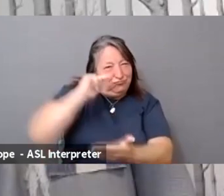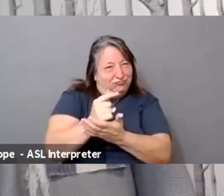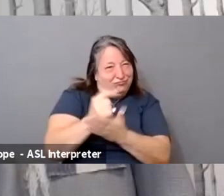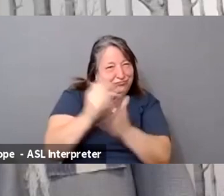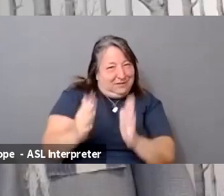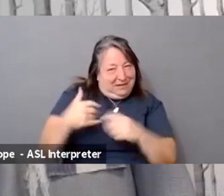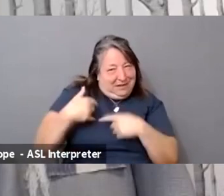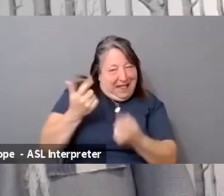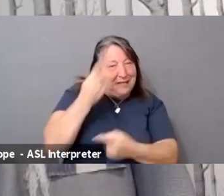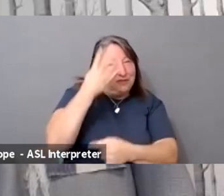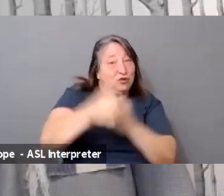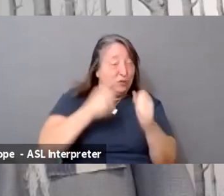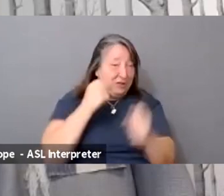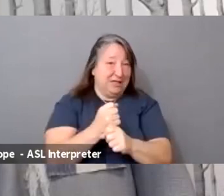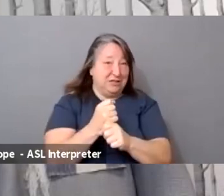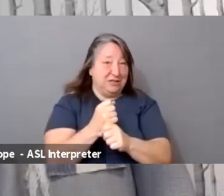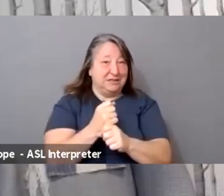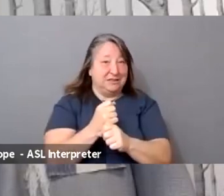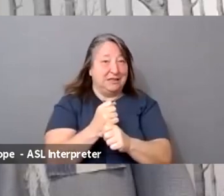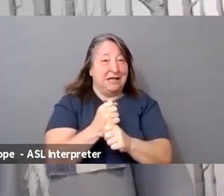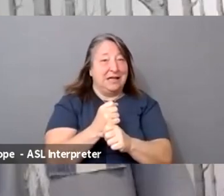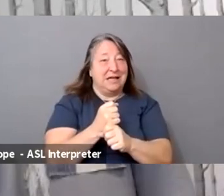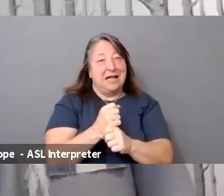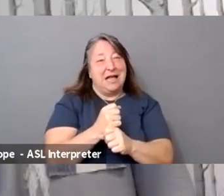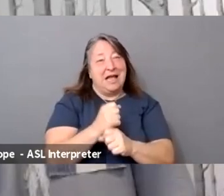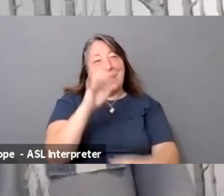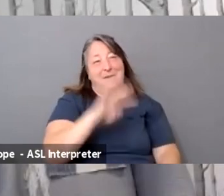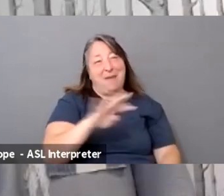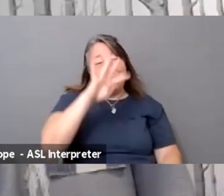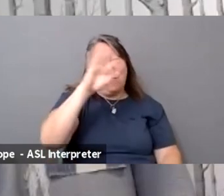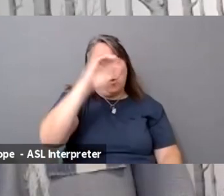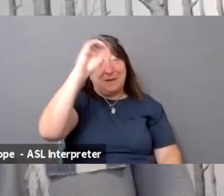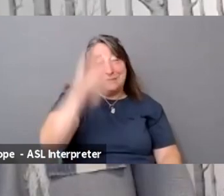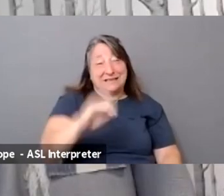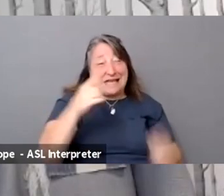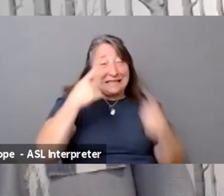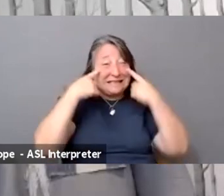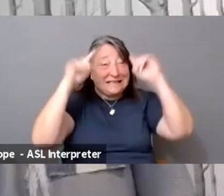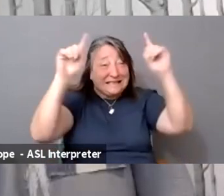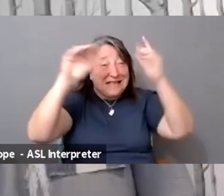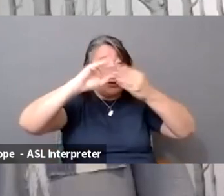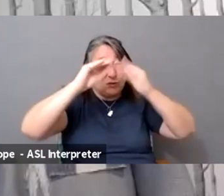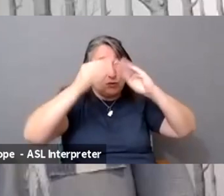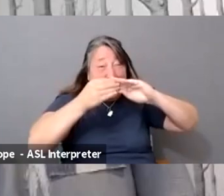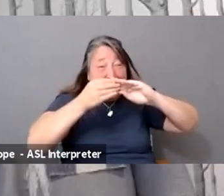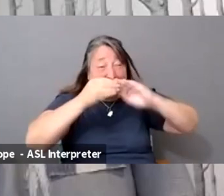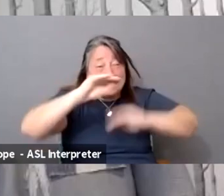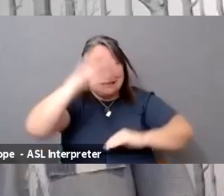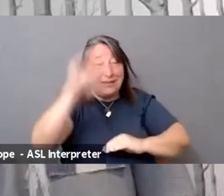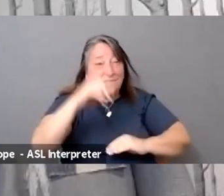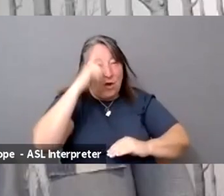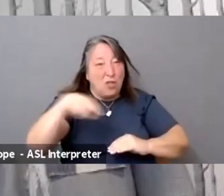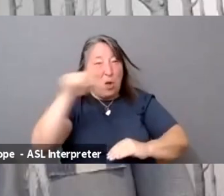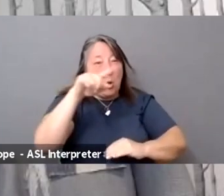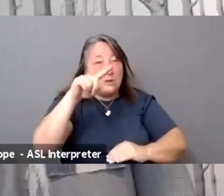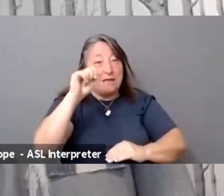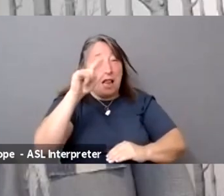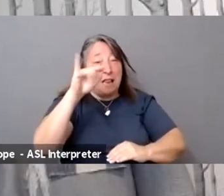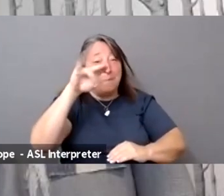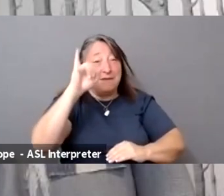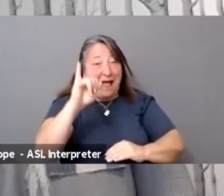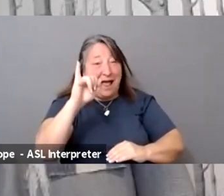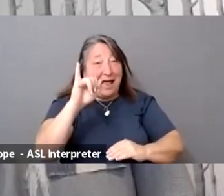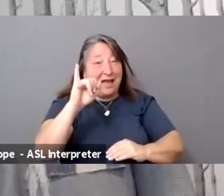And there's about a 40% success rate in terms of those alumni getting produced